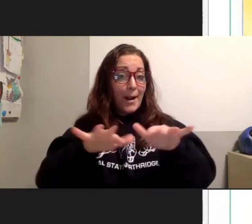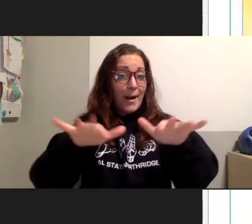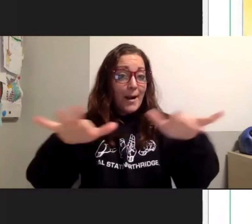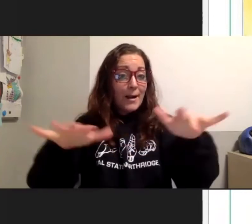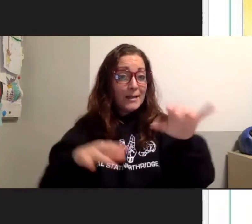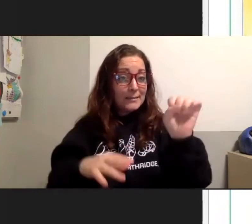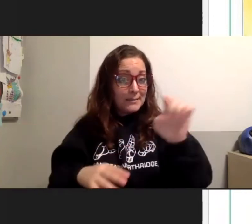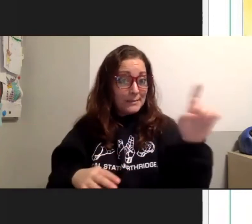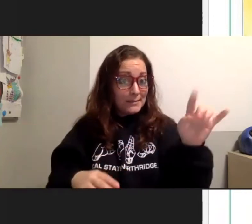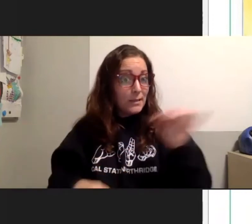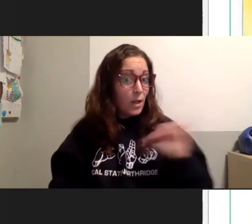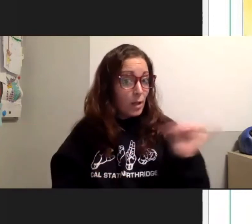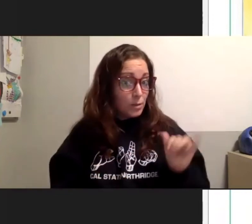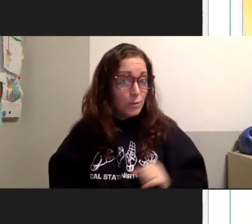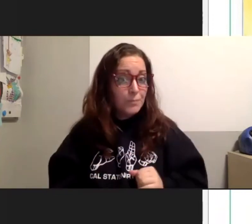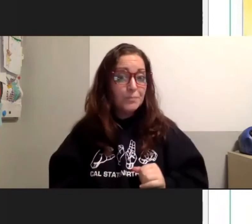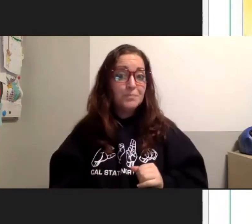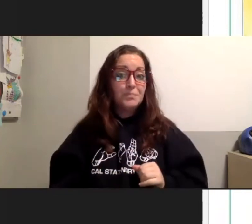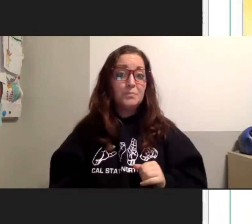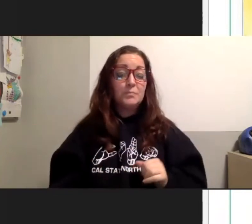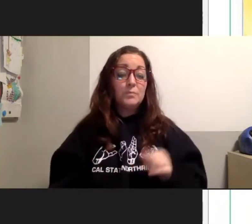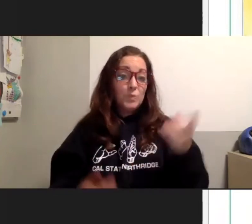Animals help to scatter seeds too.